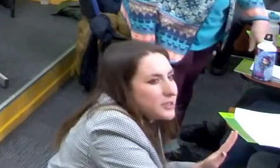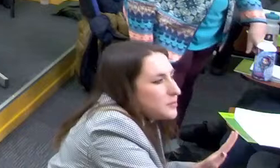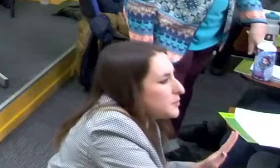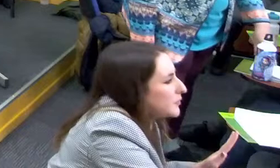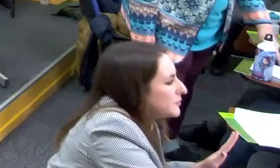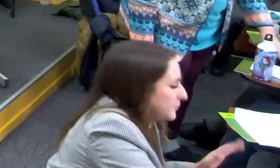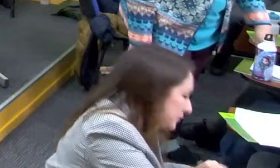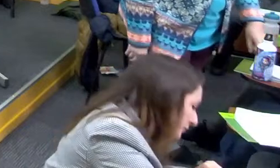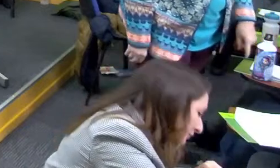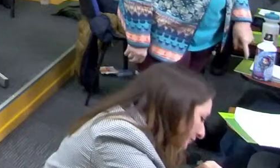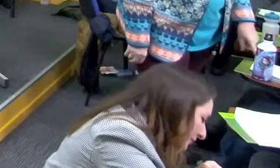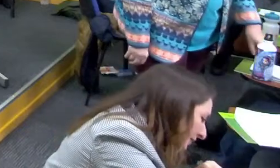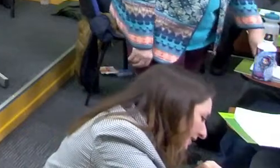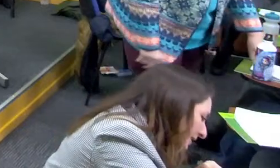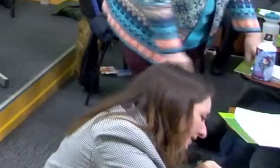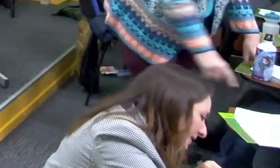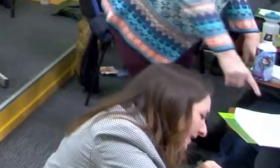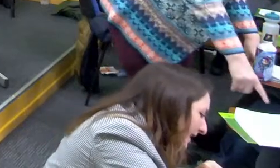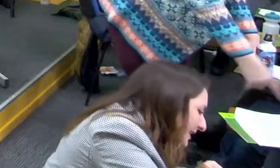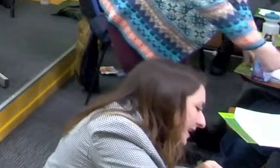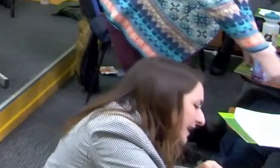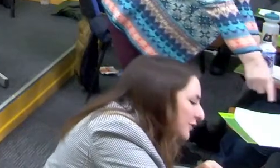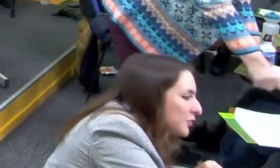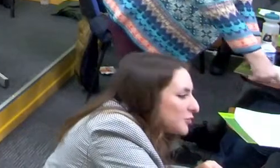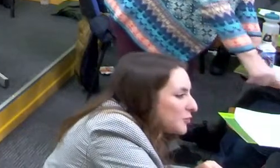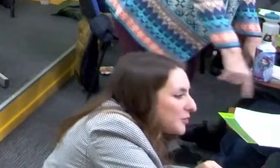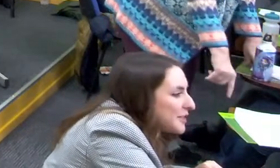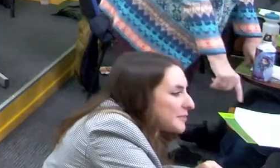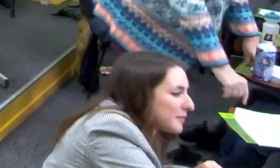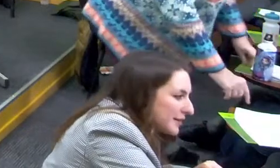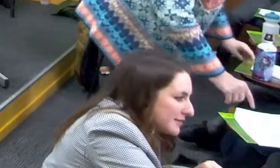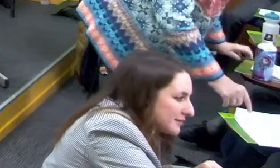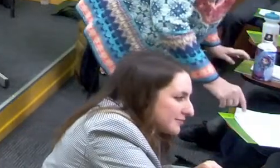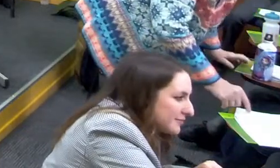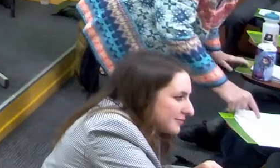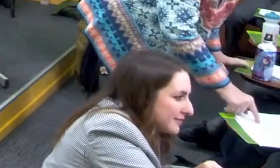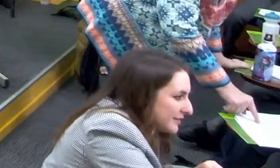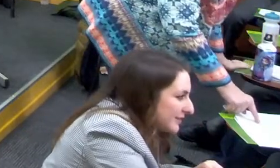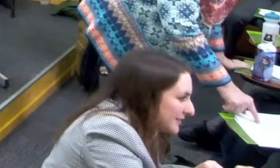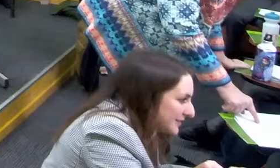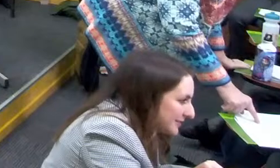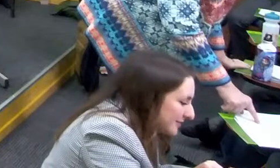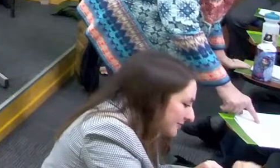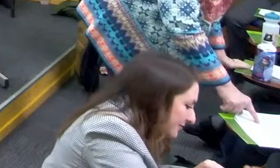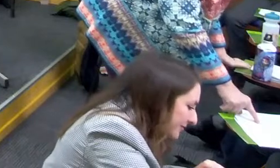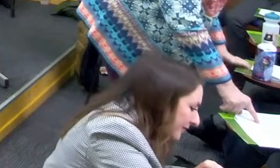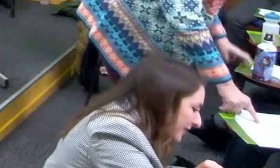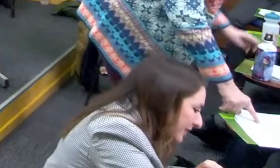You practice. Which one are you doing?